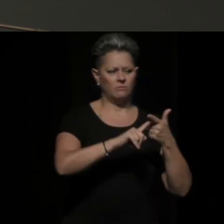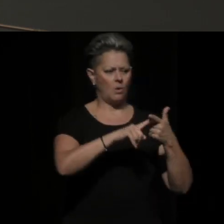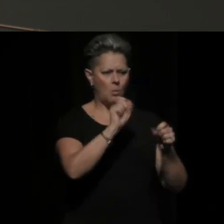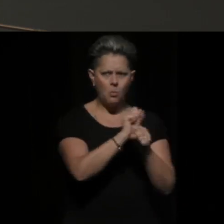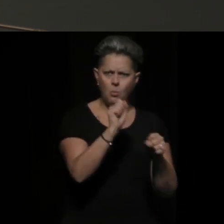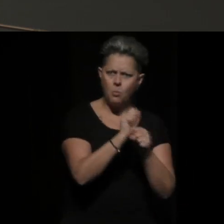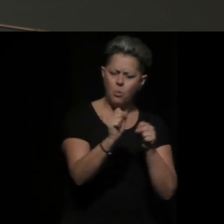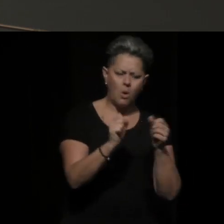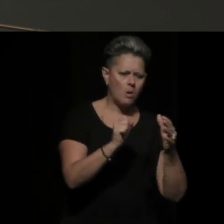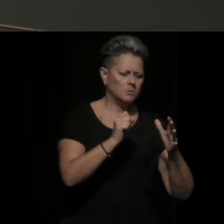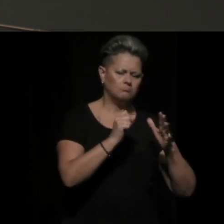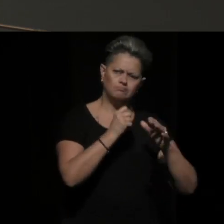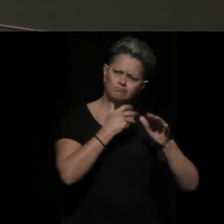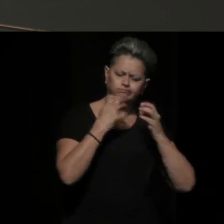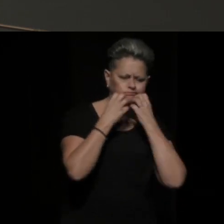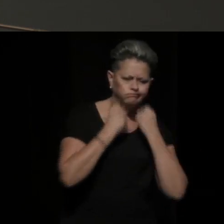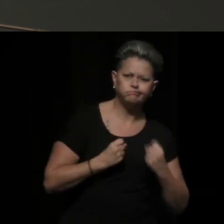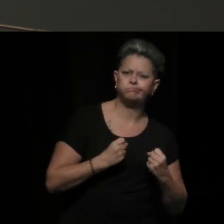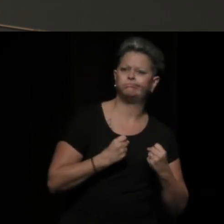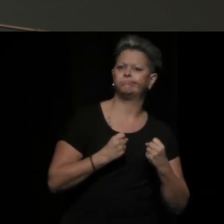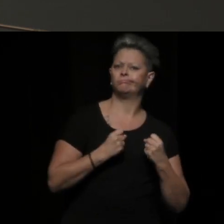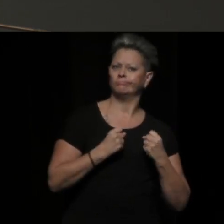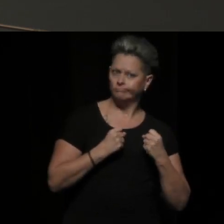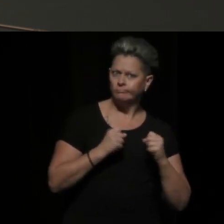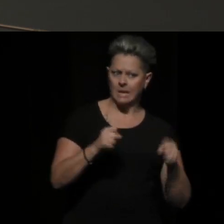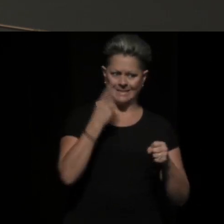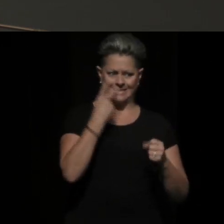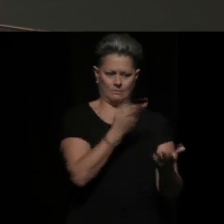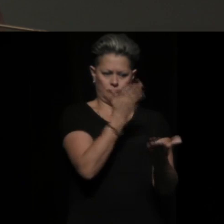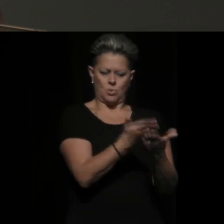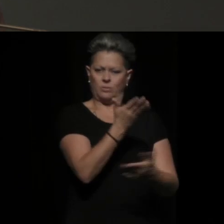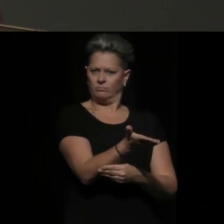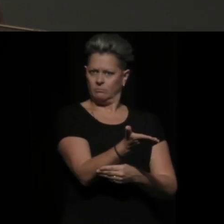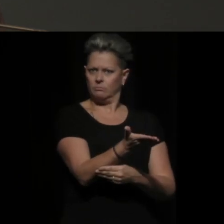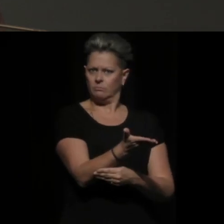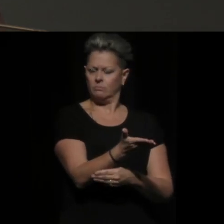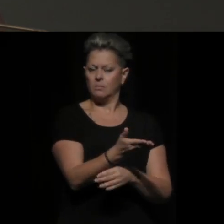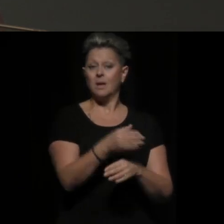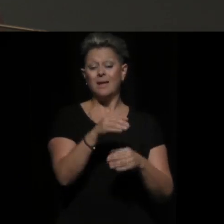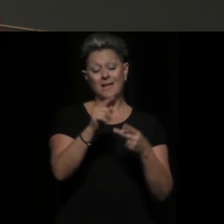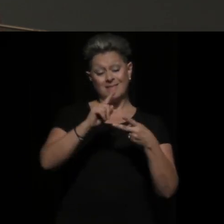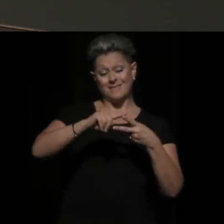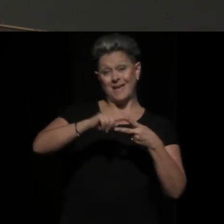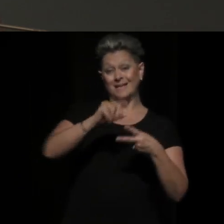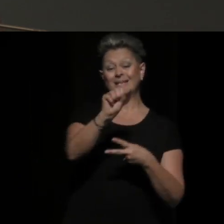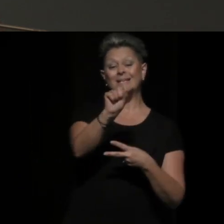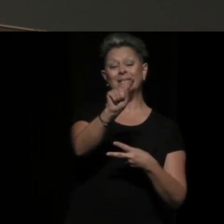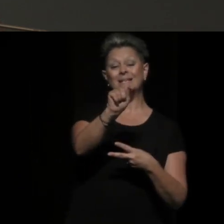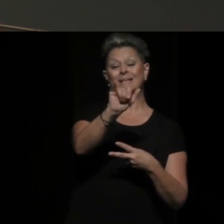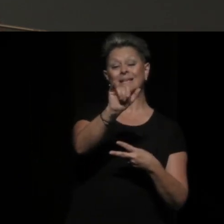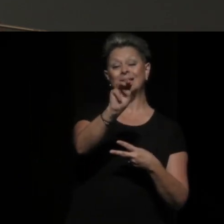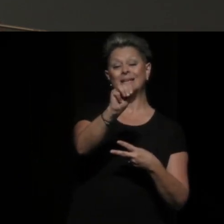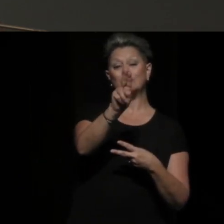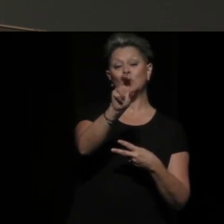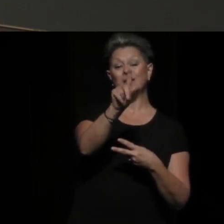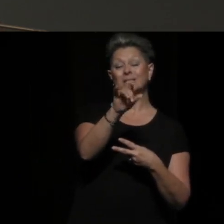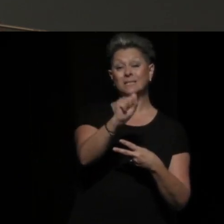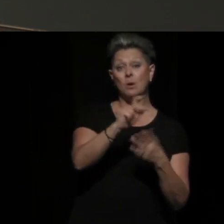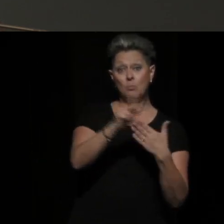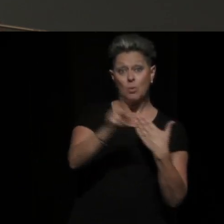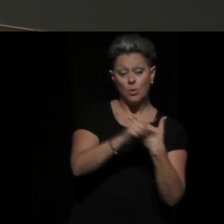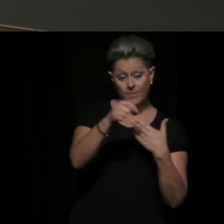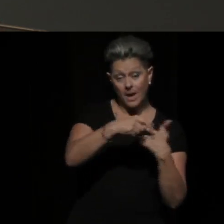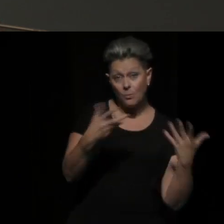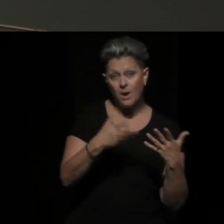and commitment to service excellence. The COVID-19 stimulus program funded small-scale provincial community